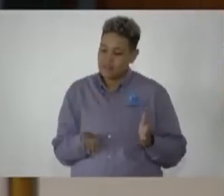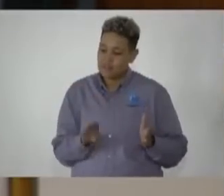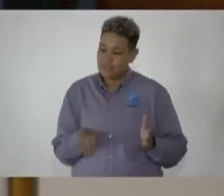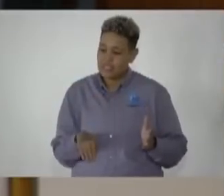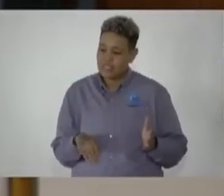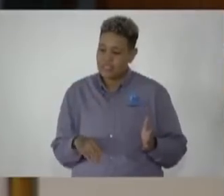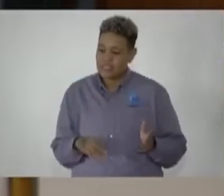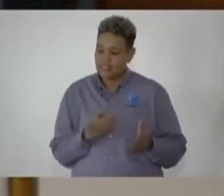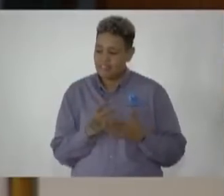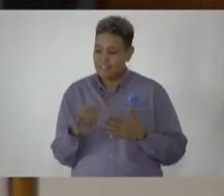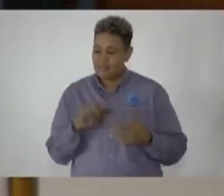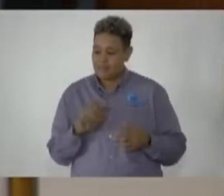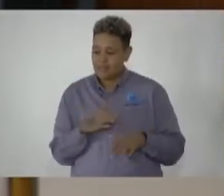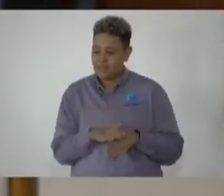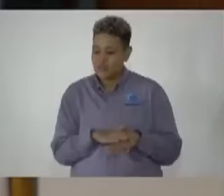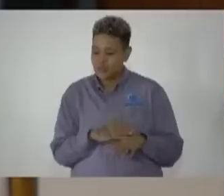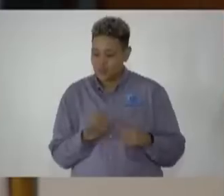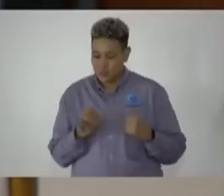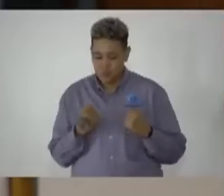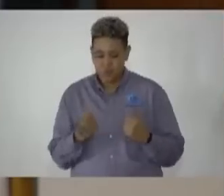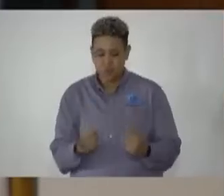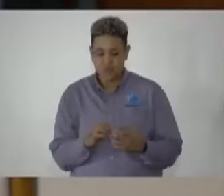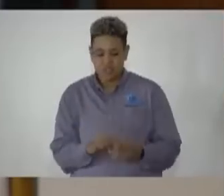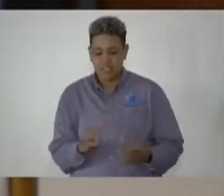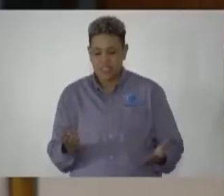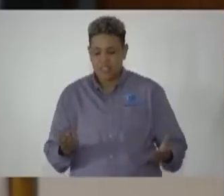crawled very slowly to the Parliament.